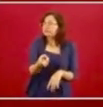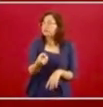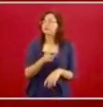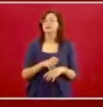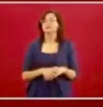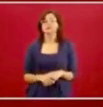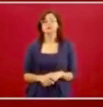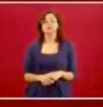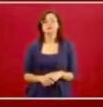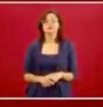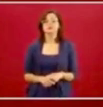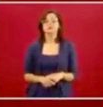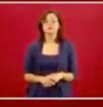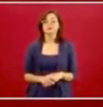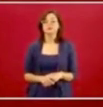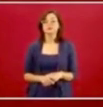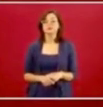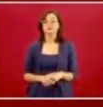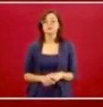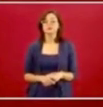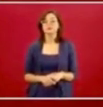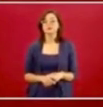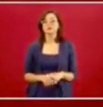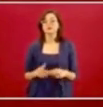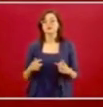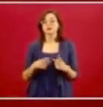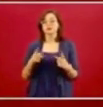these 94 deaths?